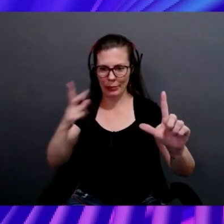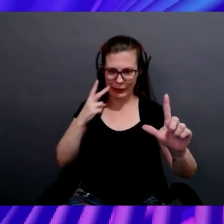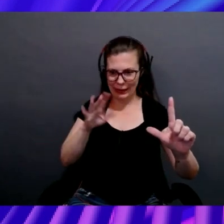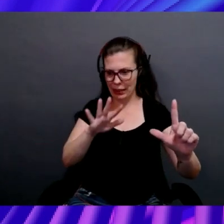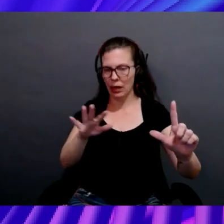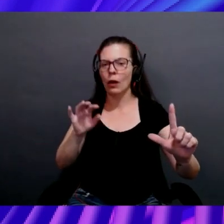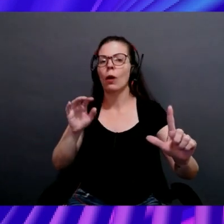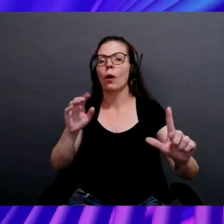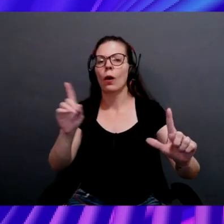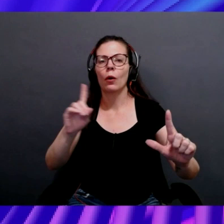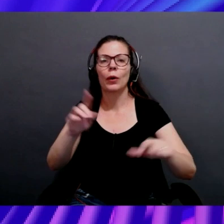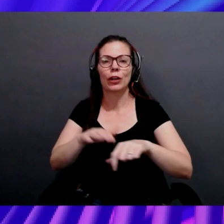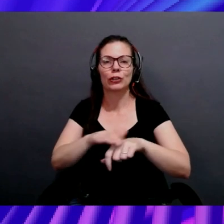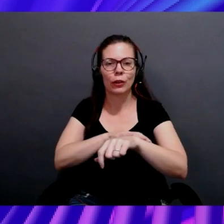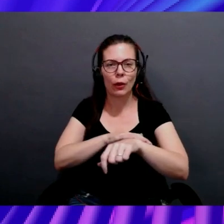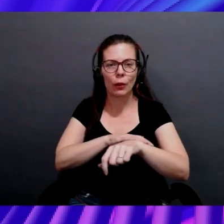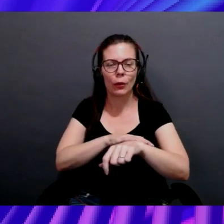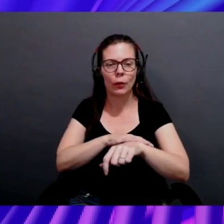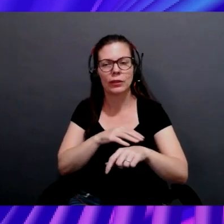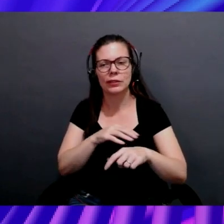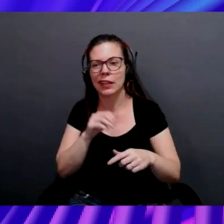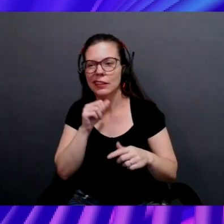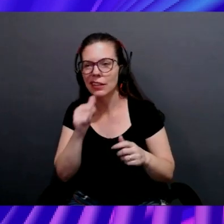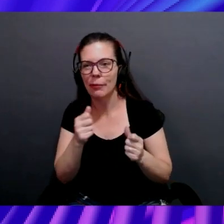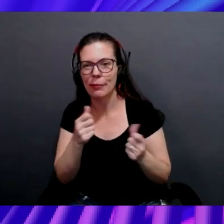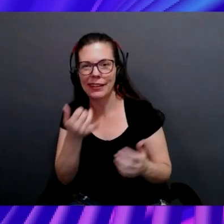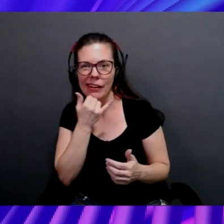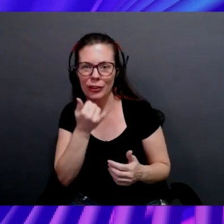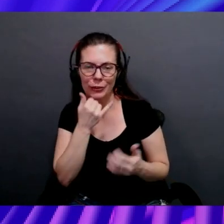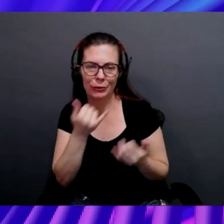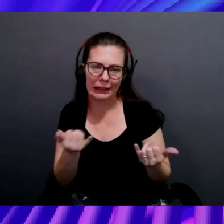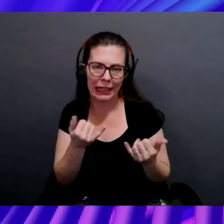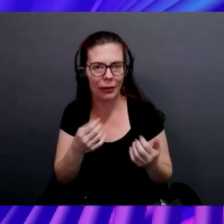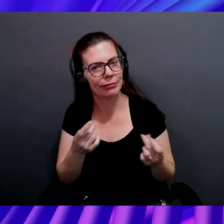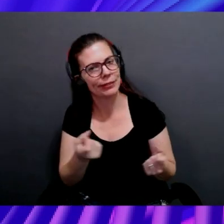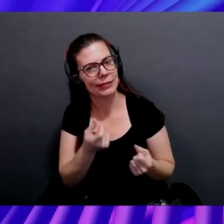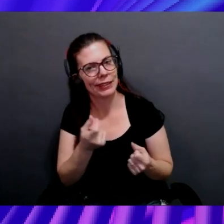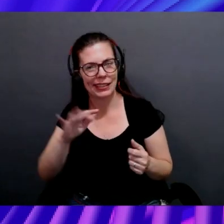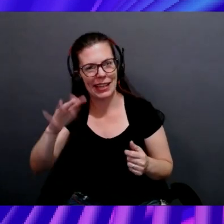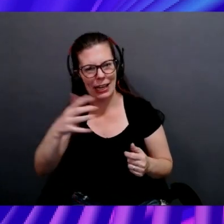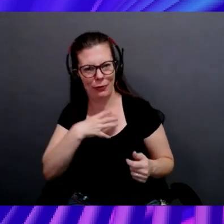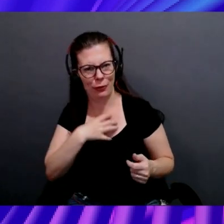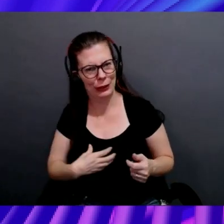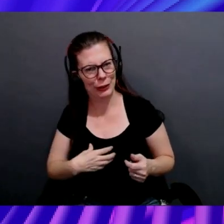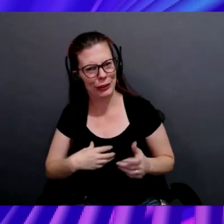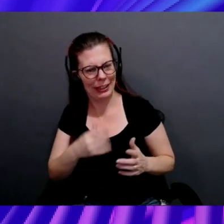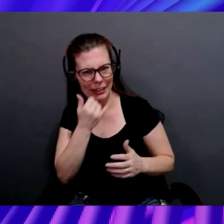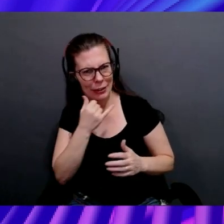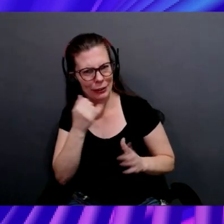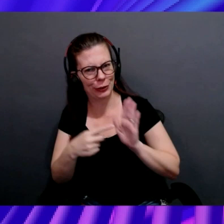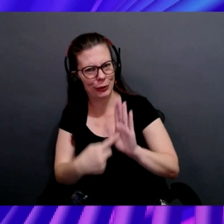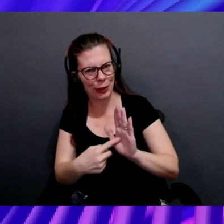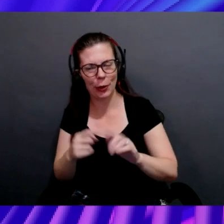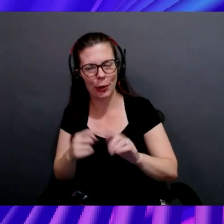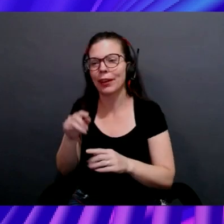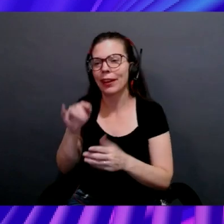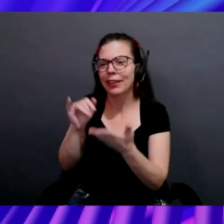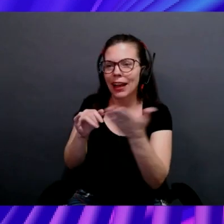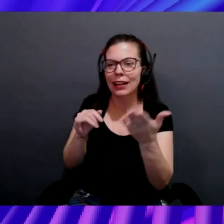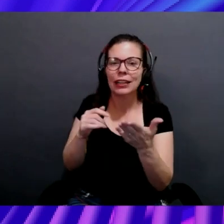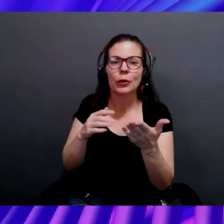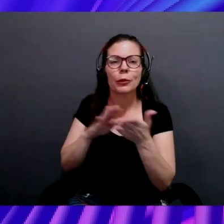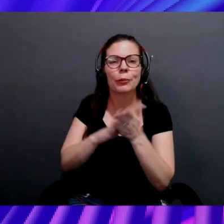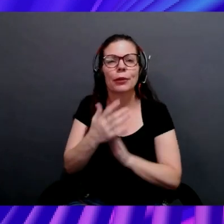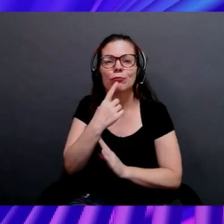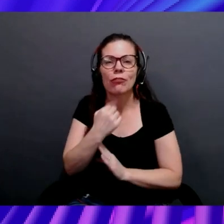slow. And while I don't really have too many errors going on right now, kind of wish that I did in a way, this would be where you could see nice red